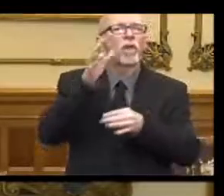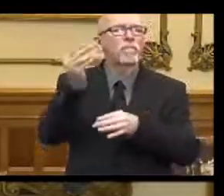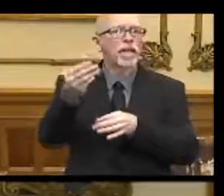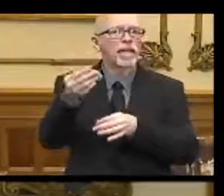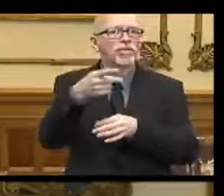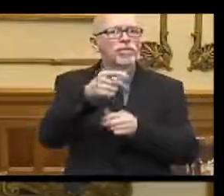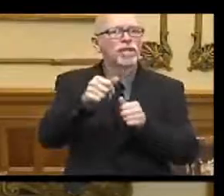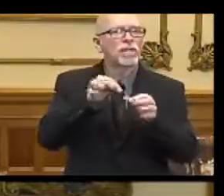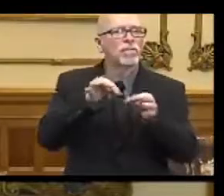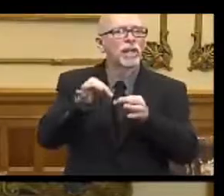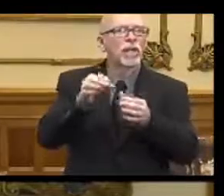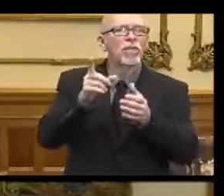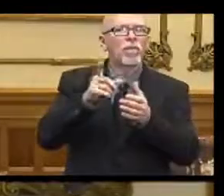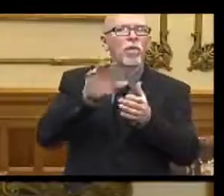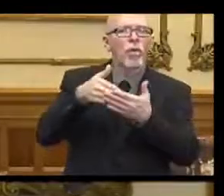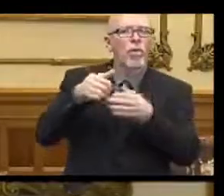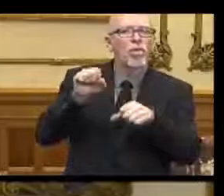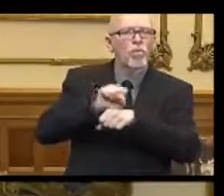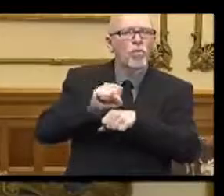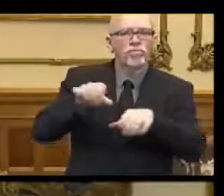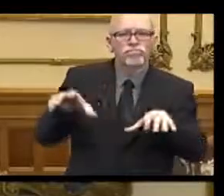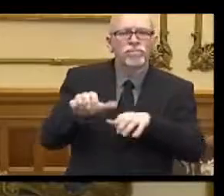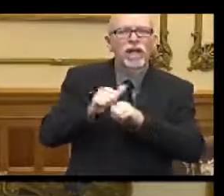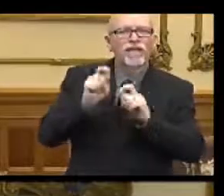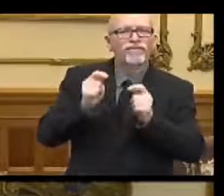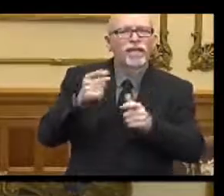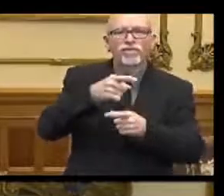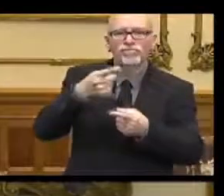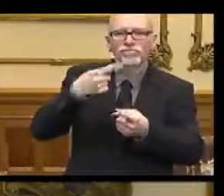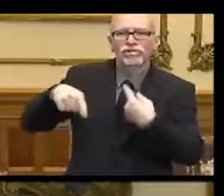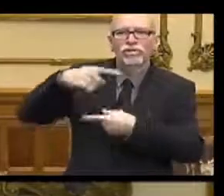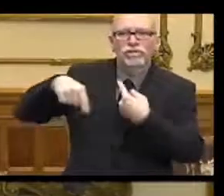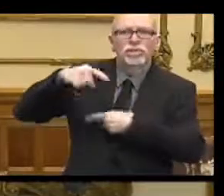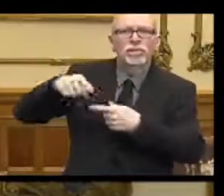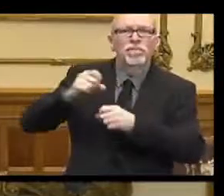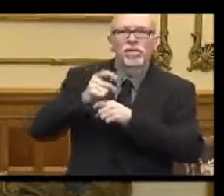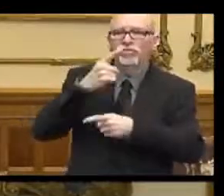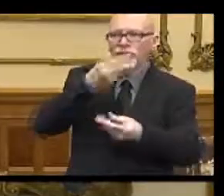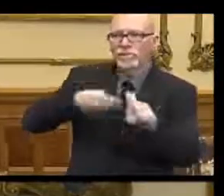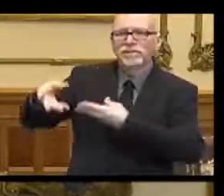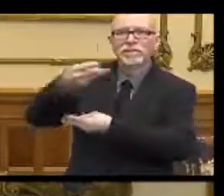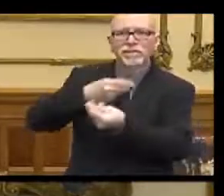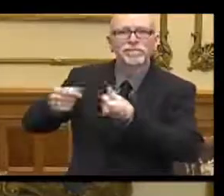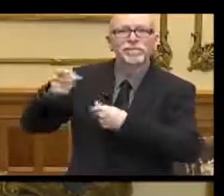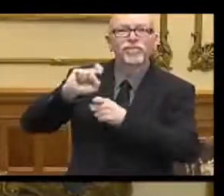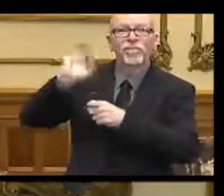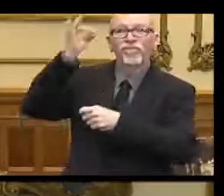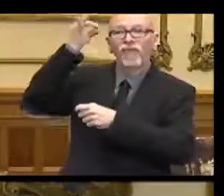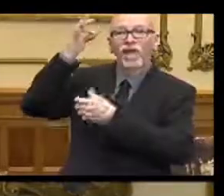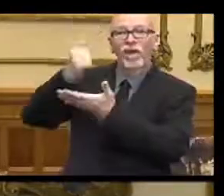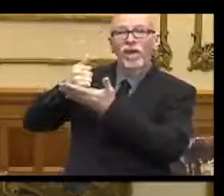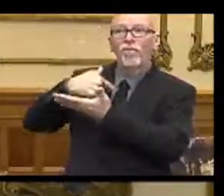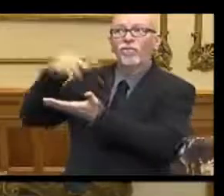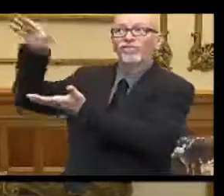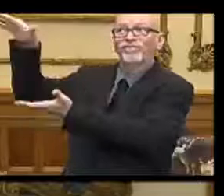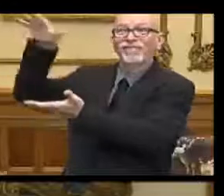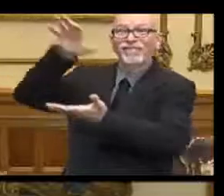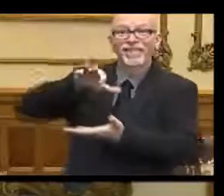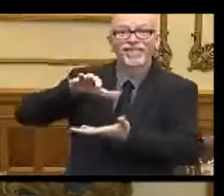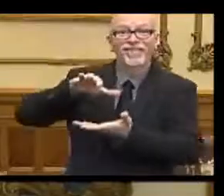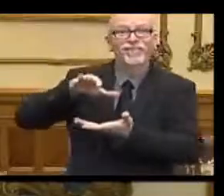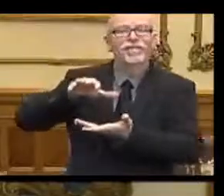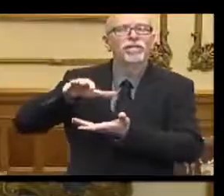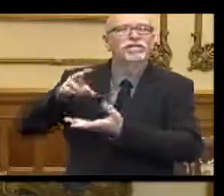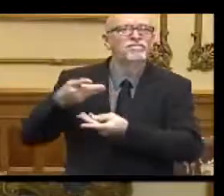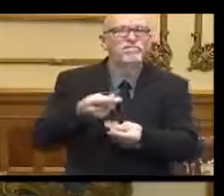you want to talk about all the work that's going on, how fast you've turned and burned to get this, from the federal help that we received out